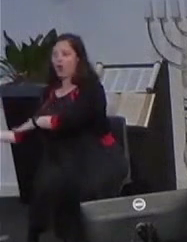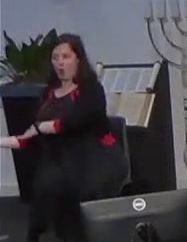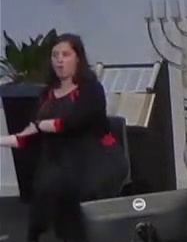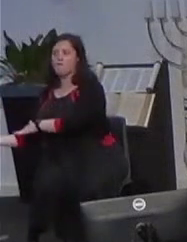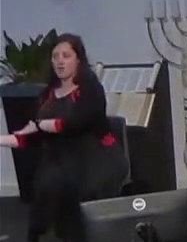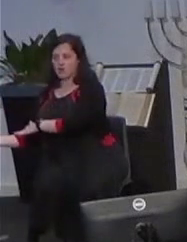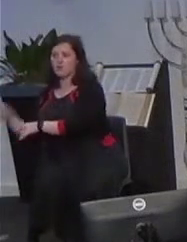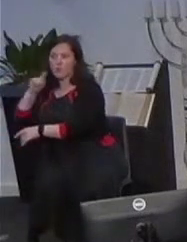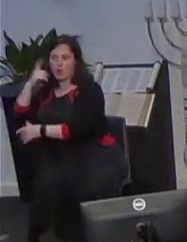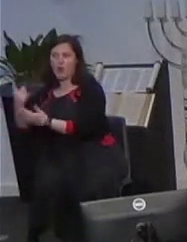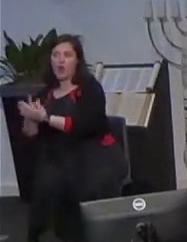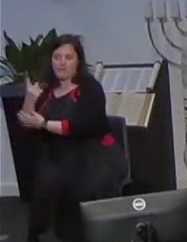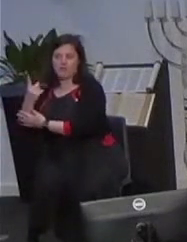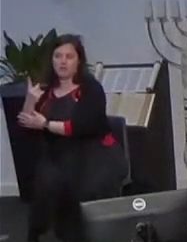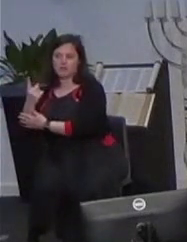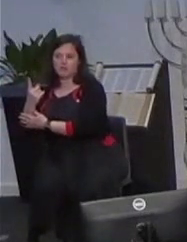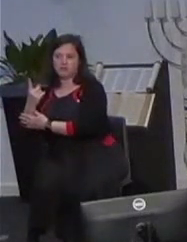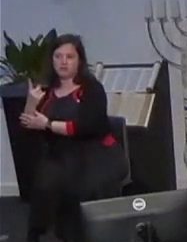in that temple.